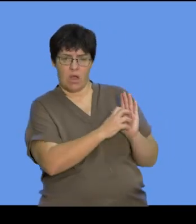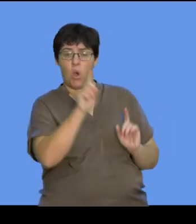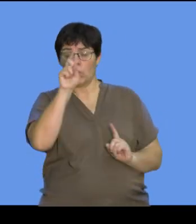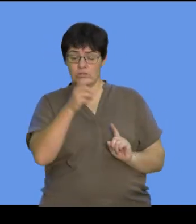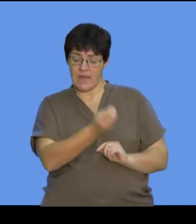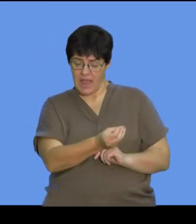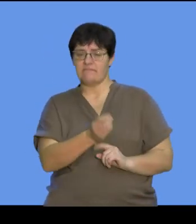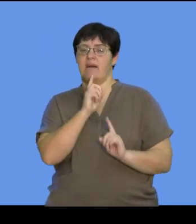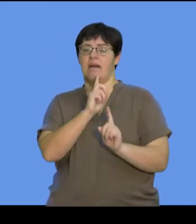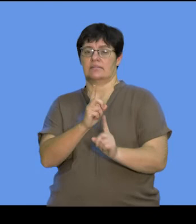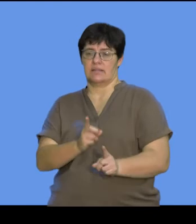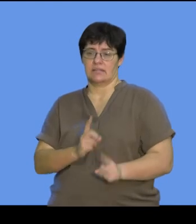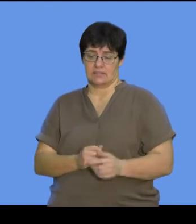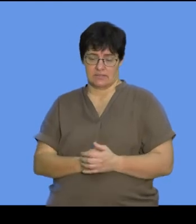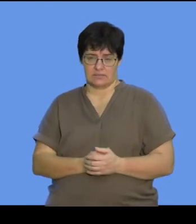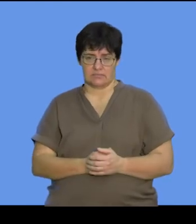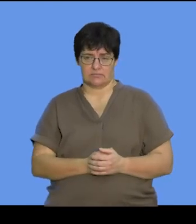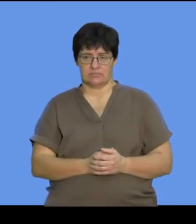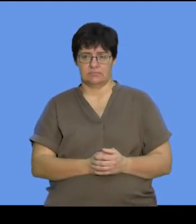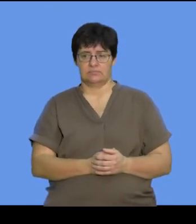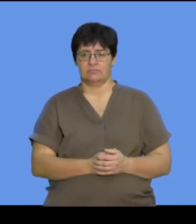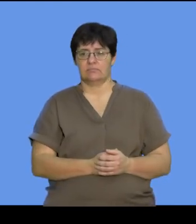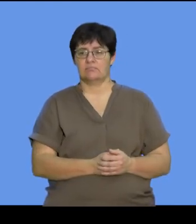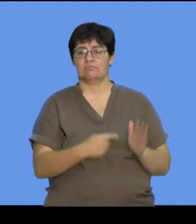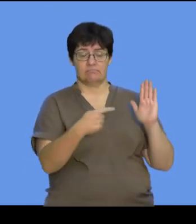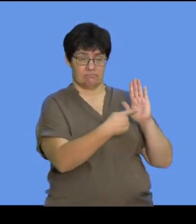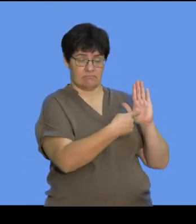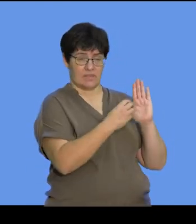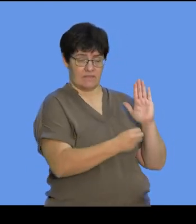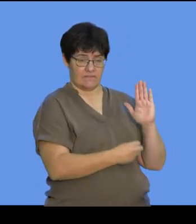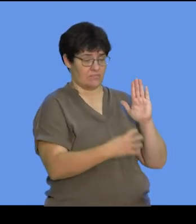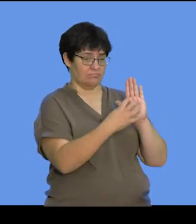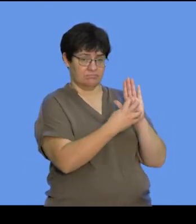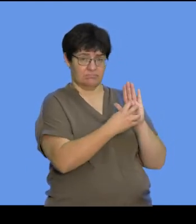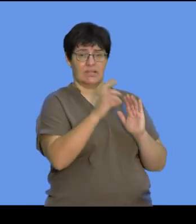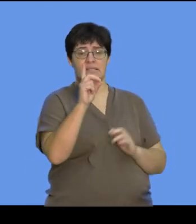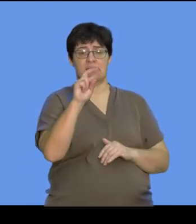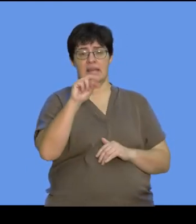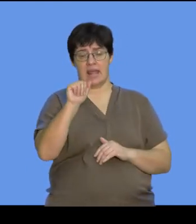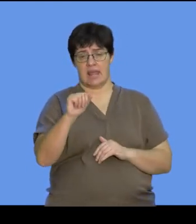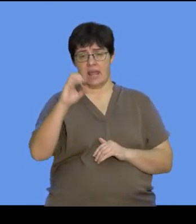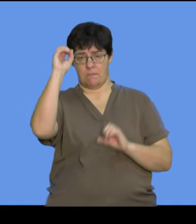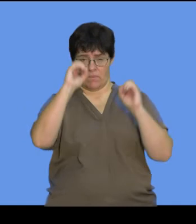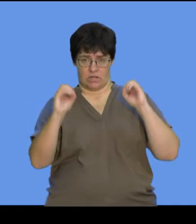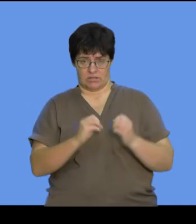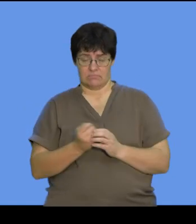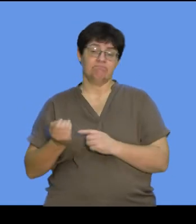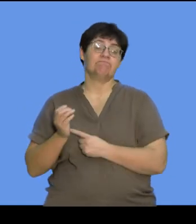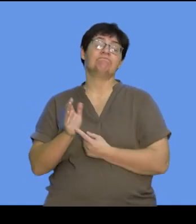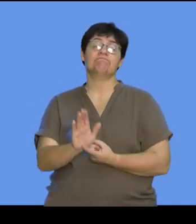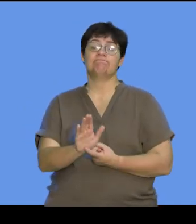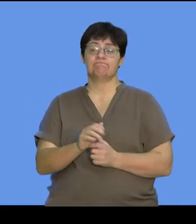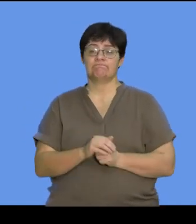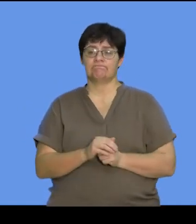that follow. So I'm going to call that diagram up in a bit. So here we've got a diagram of a DNA molecule that's